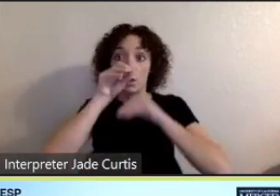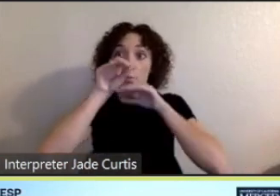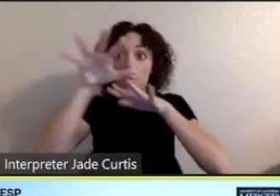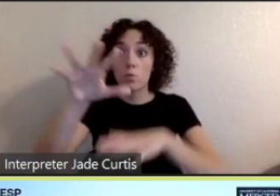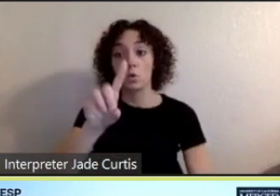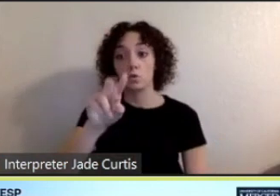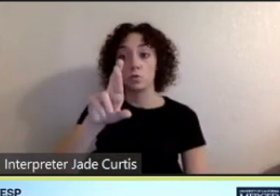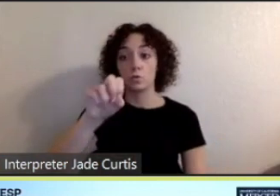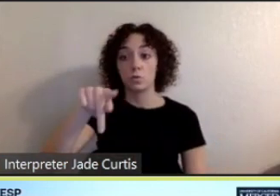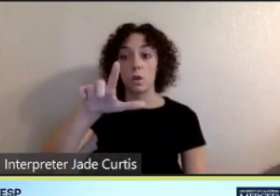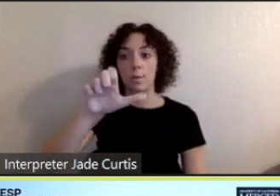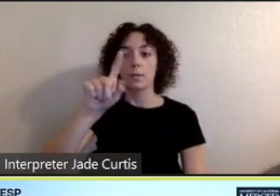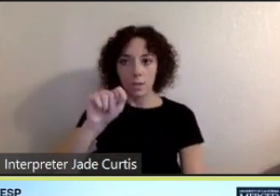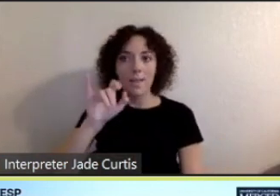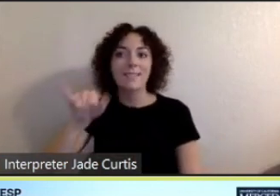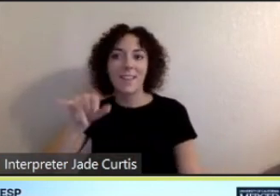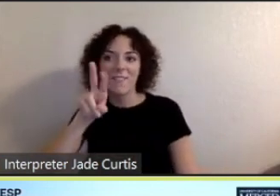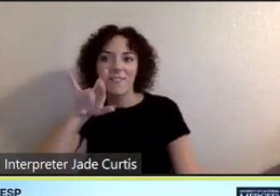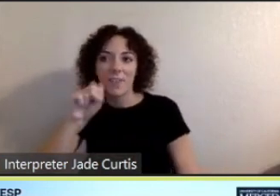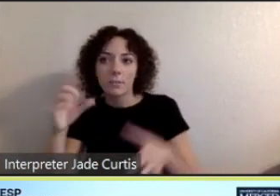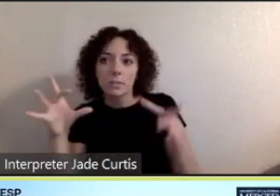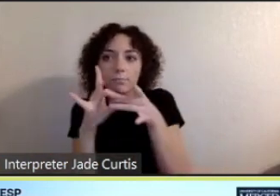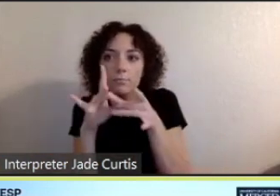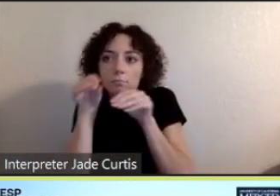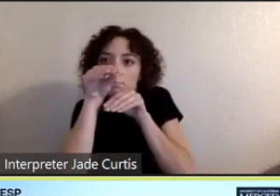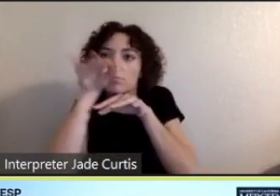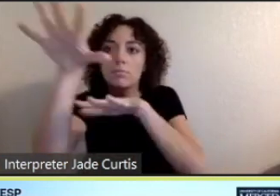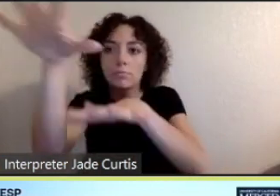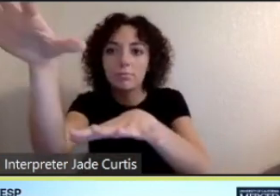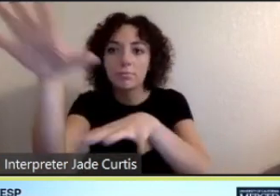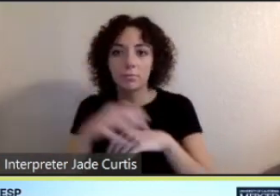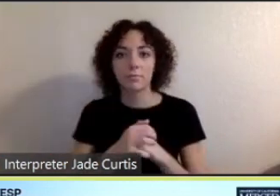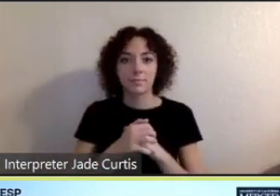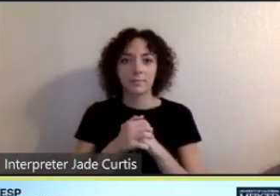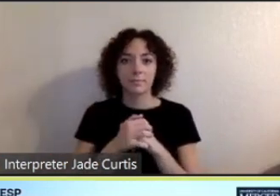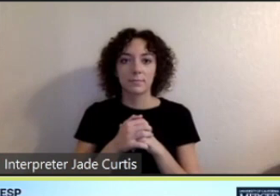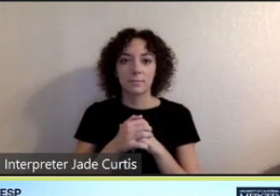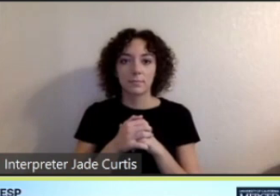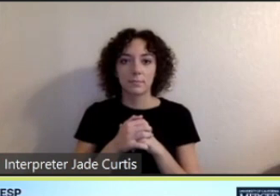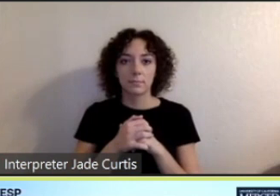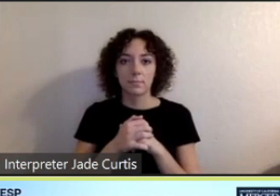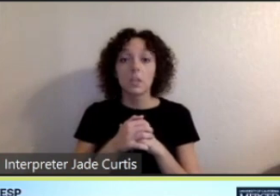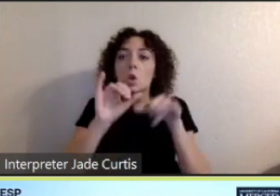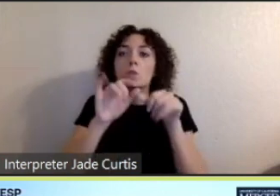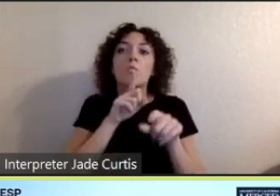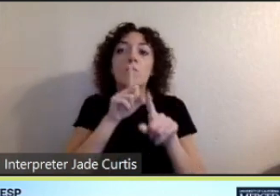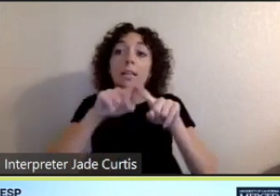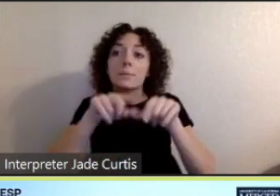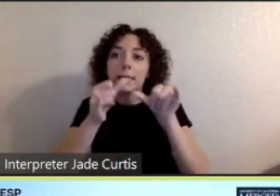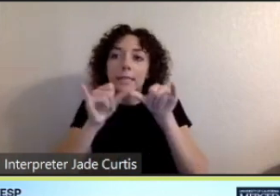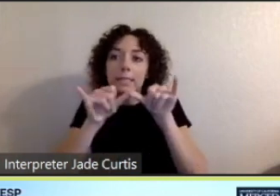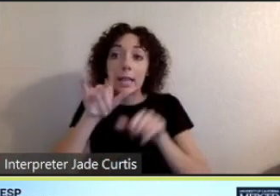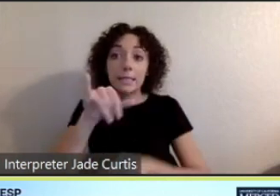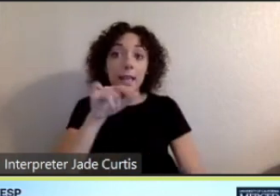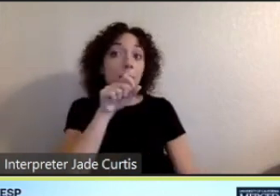in a minute. And it's the size of this droplet or aerosol that defines its transport, not the size of the virus itself. So the virus